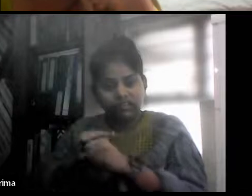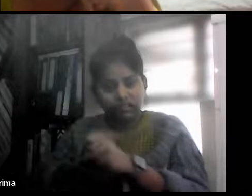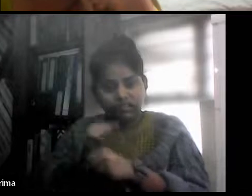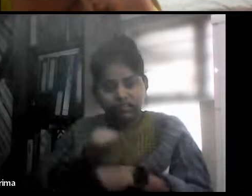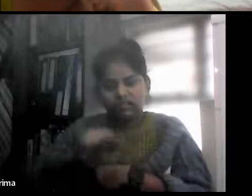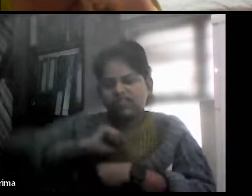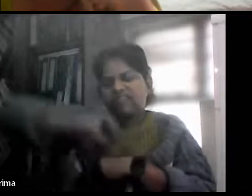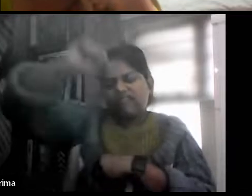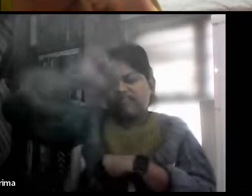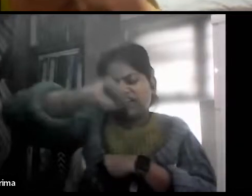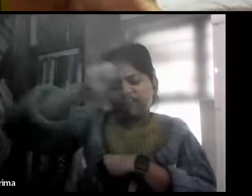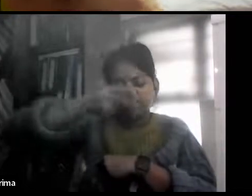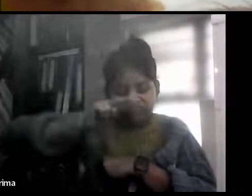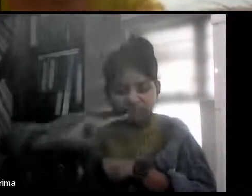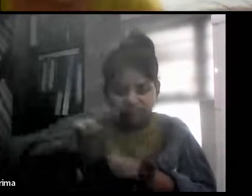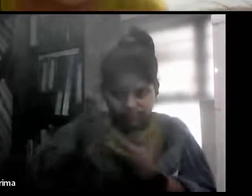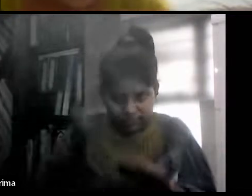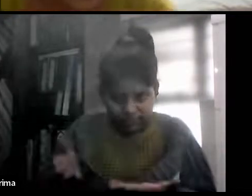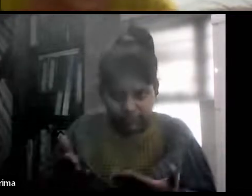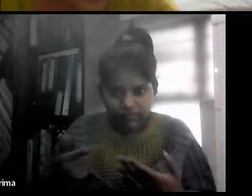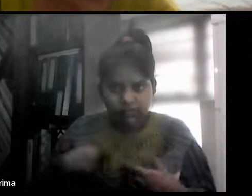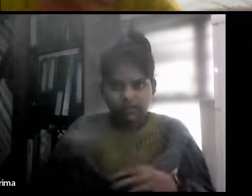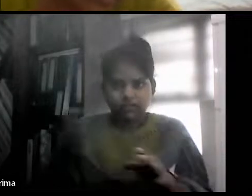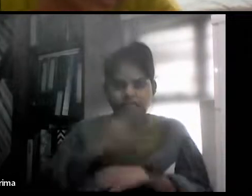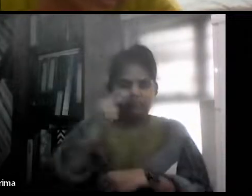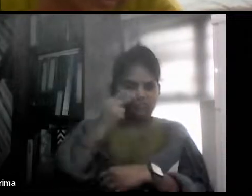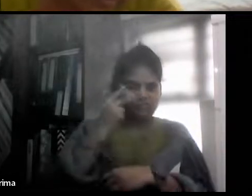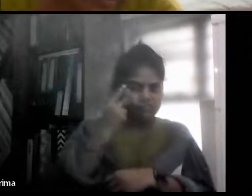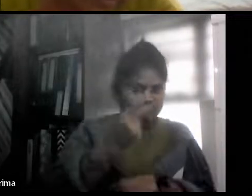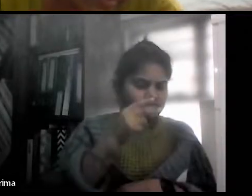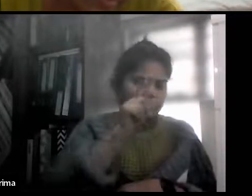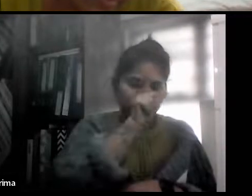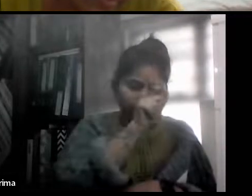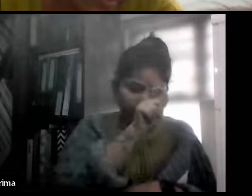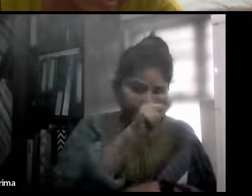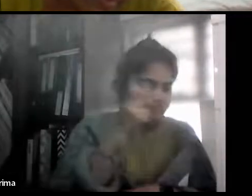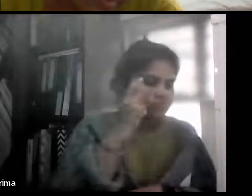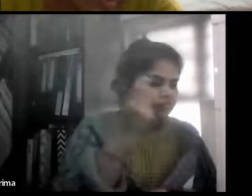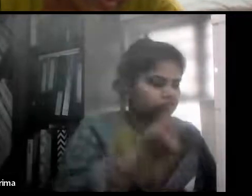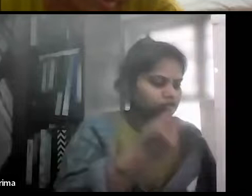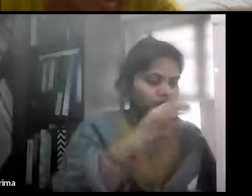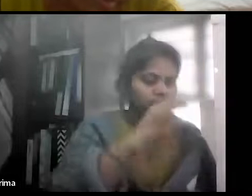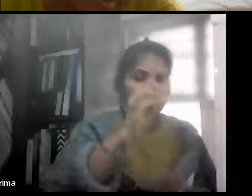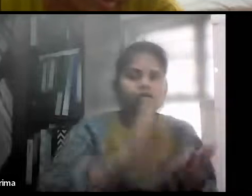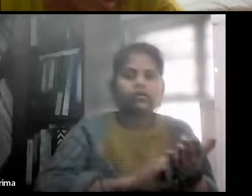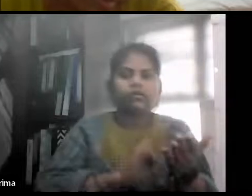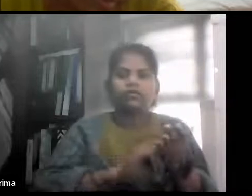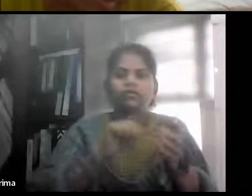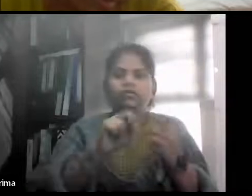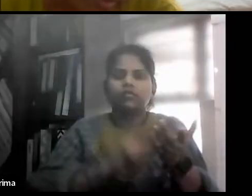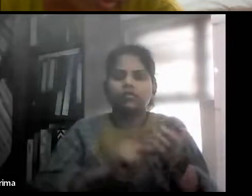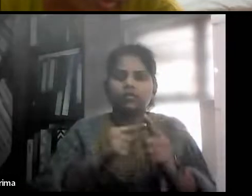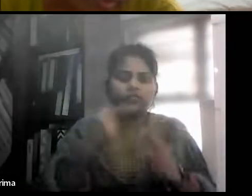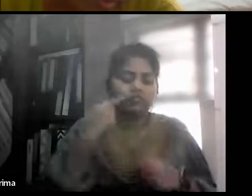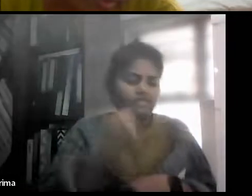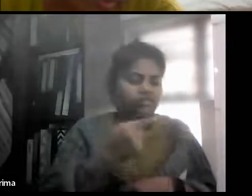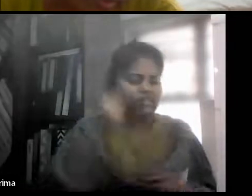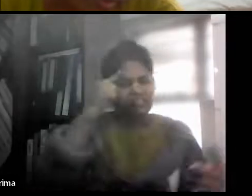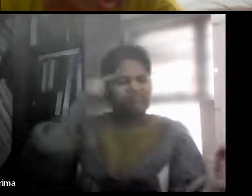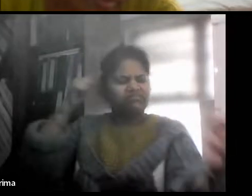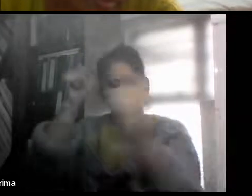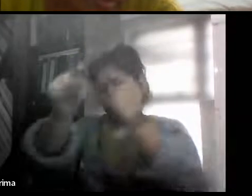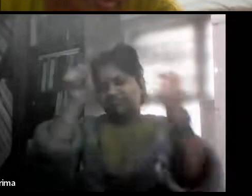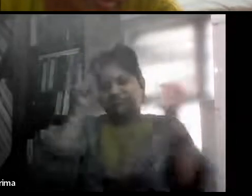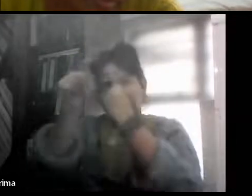back against these sort of articles. As I said, when I was looking through Twitter and also other comments, but mostly on Twitter, there were so many disappointed voices and so many people